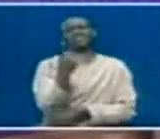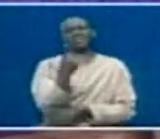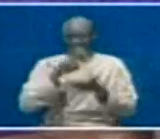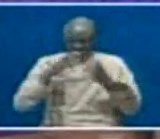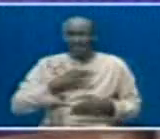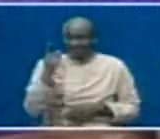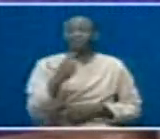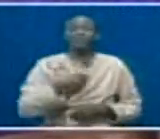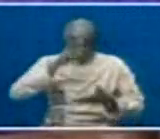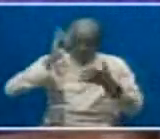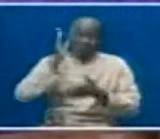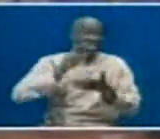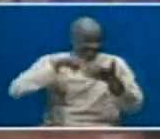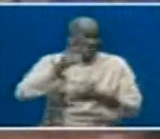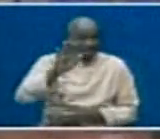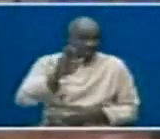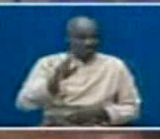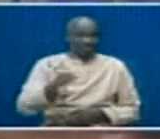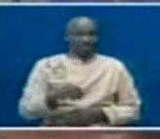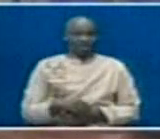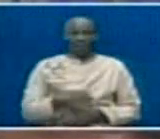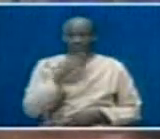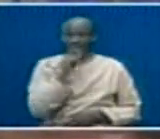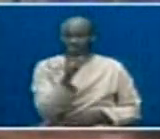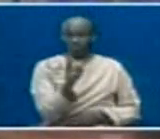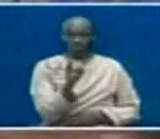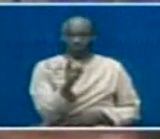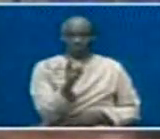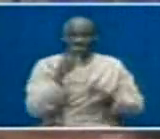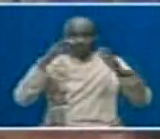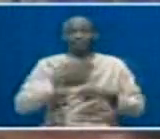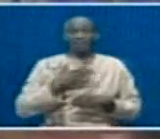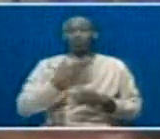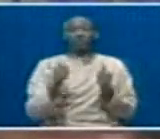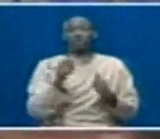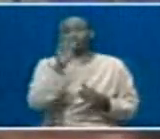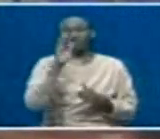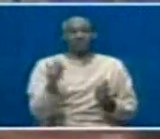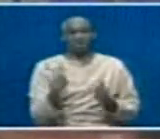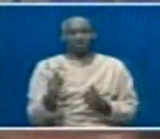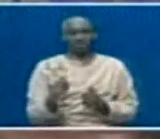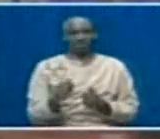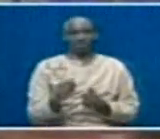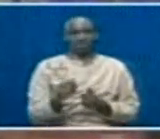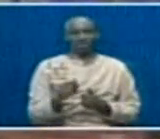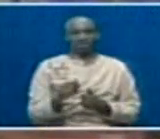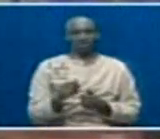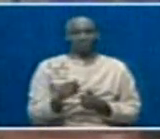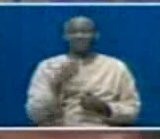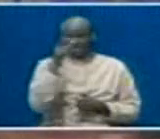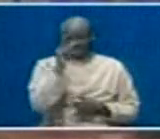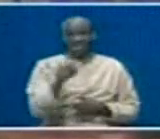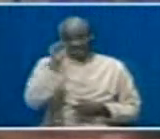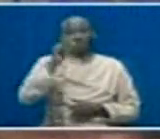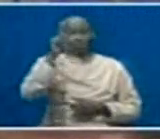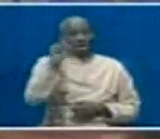I'm going to read your book, definitely. But, man, I tell you. What's your title going to be? My title? I'm not going to say, yes, you